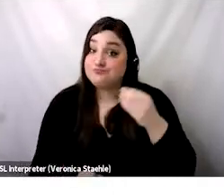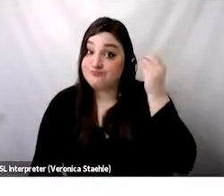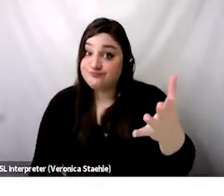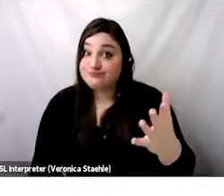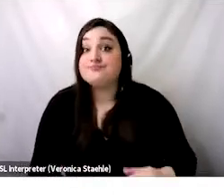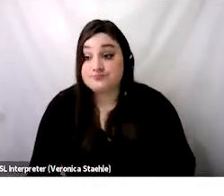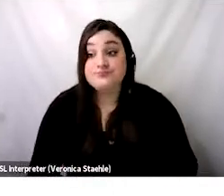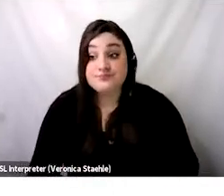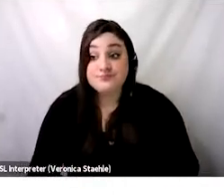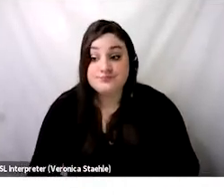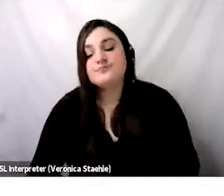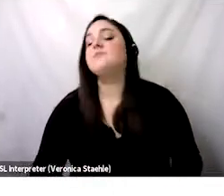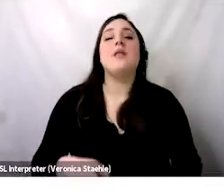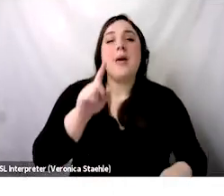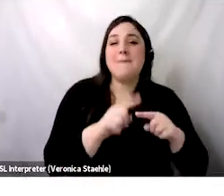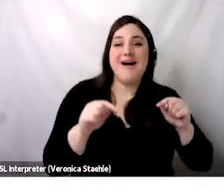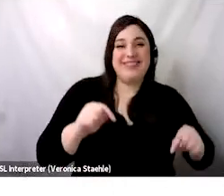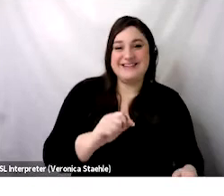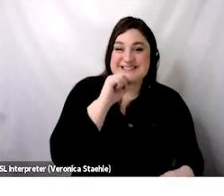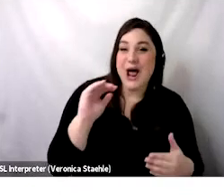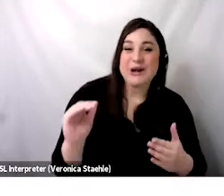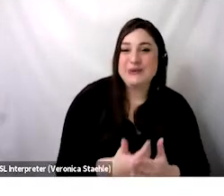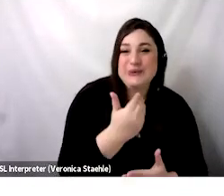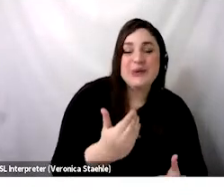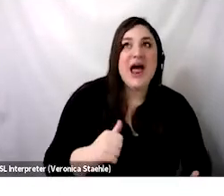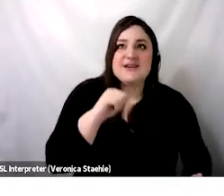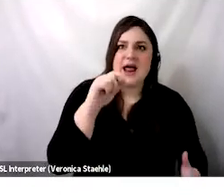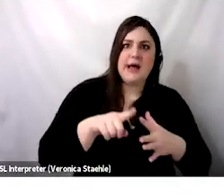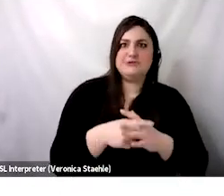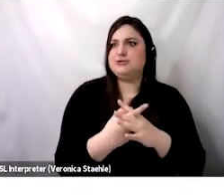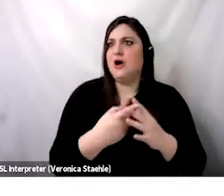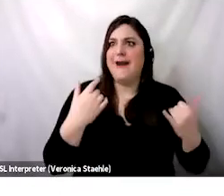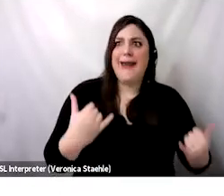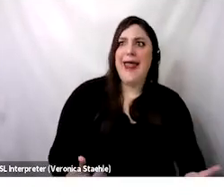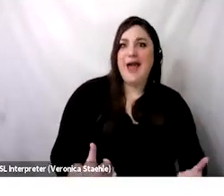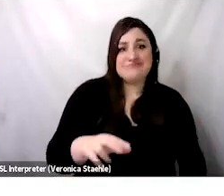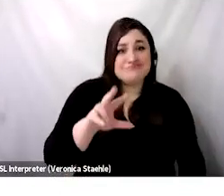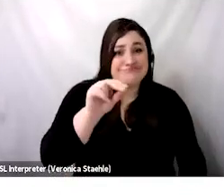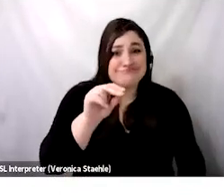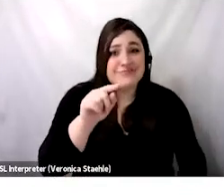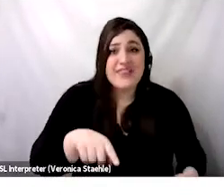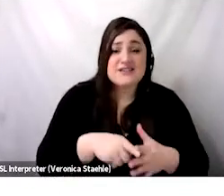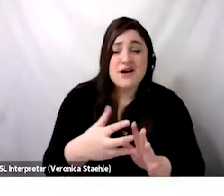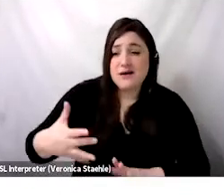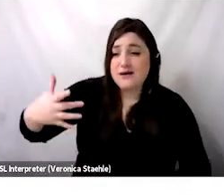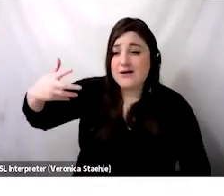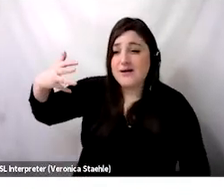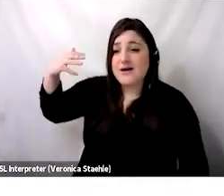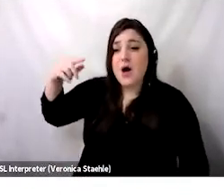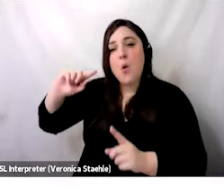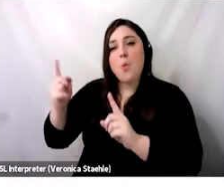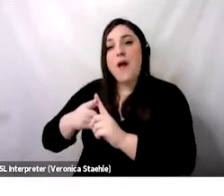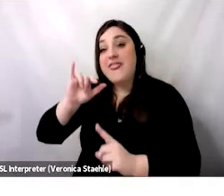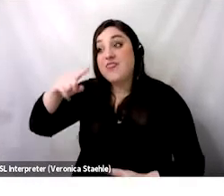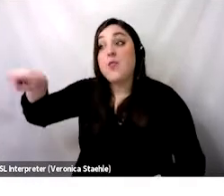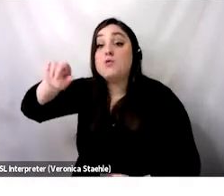right now. It started centuries ago. It started when the arrival of the new settlers came to